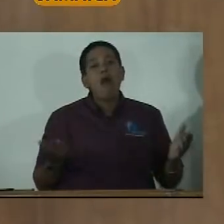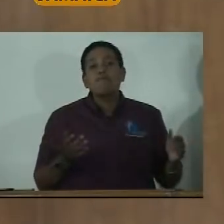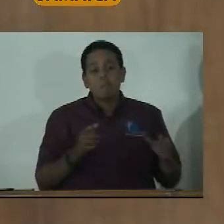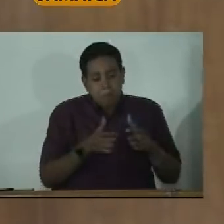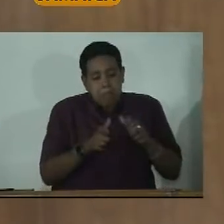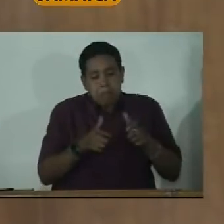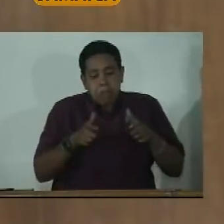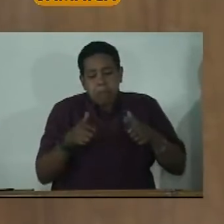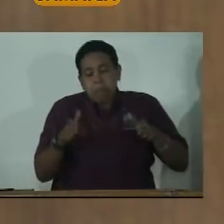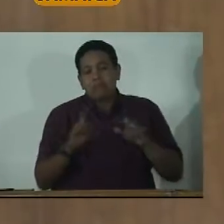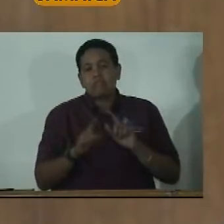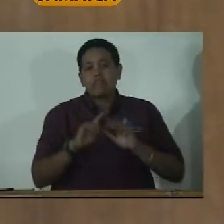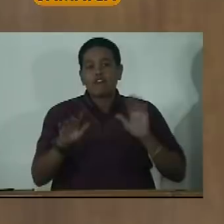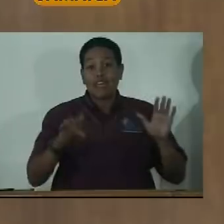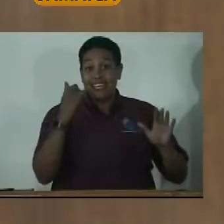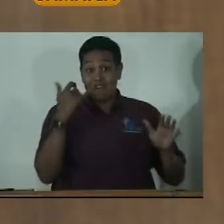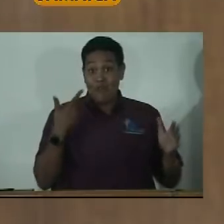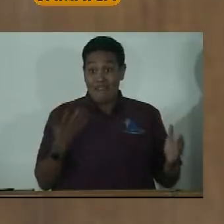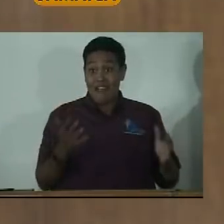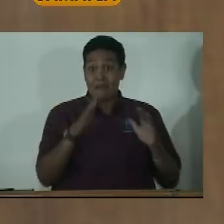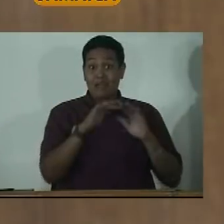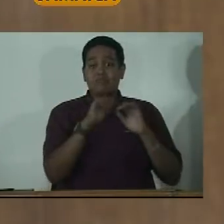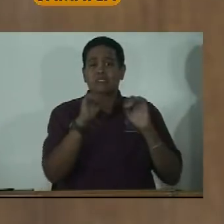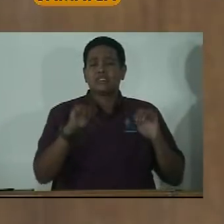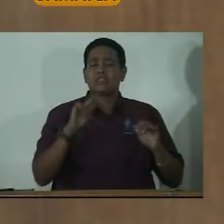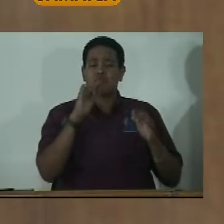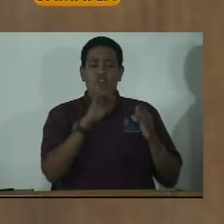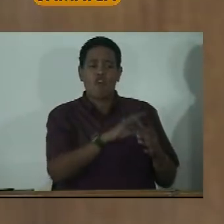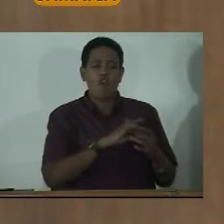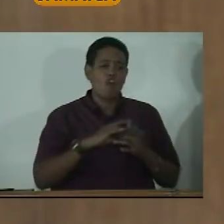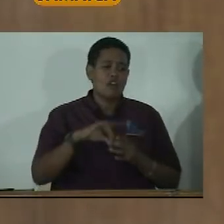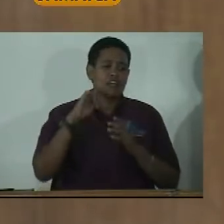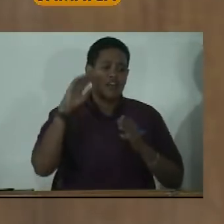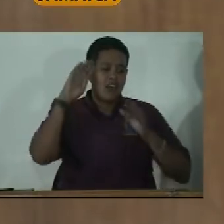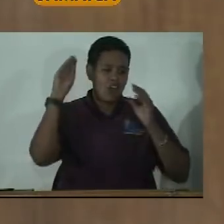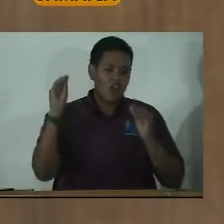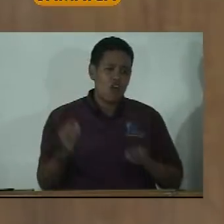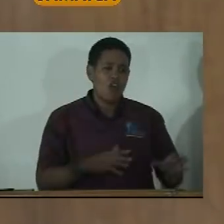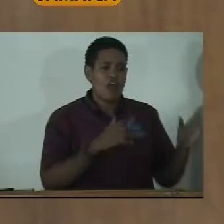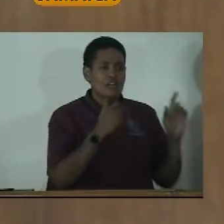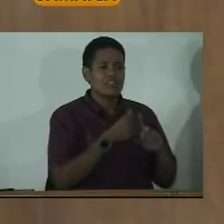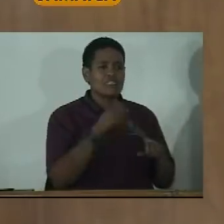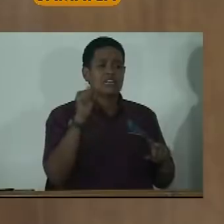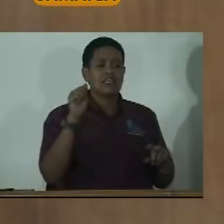system that was coordinated and organized, like AMC.